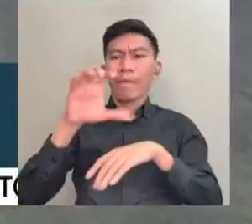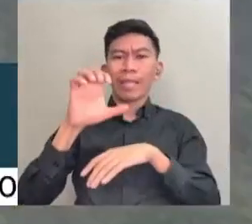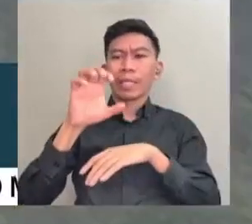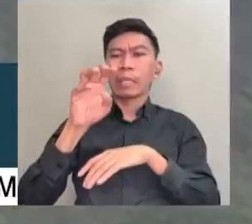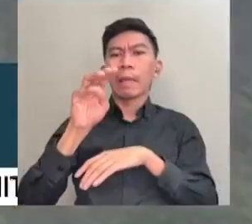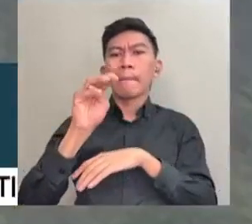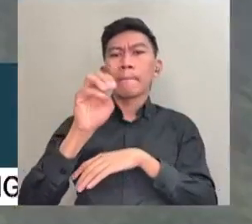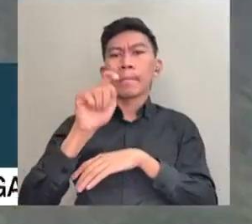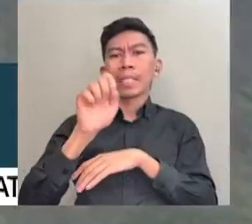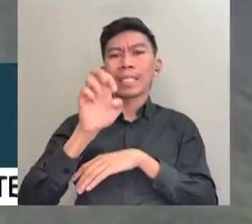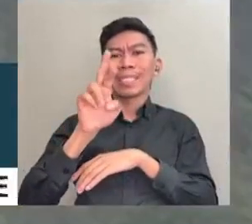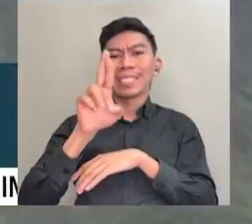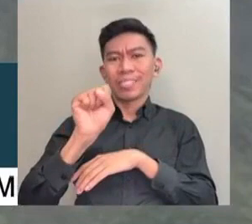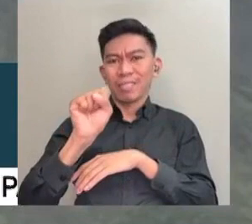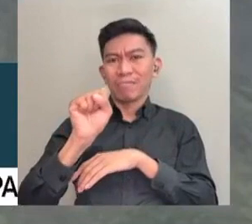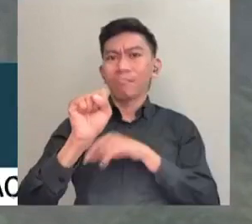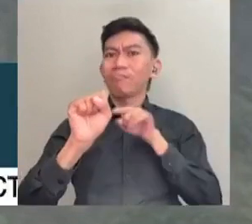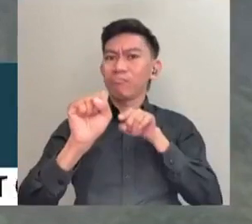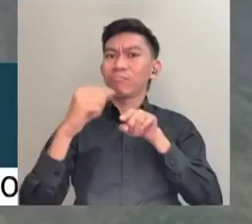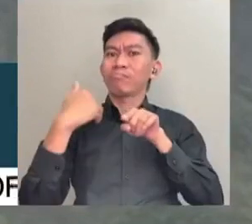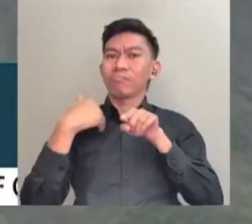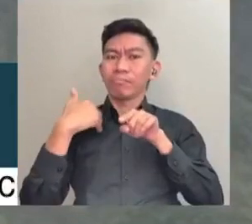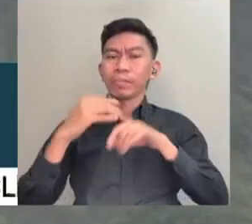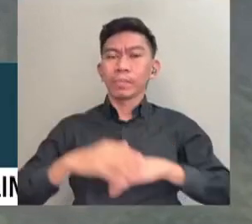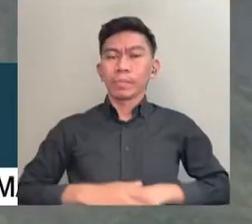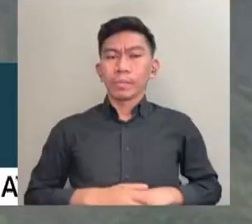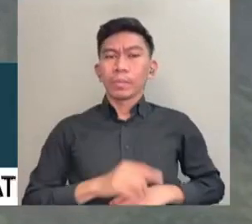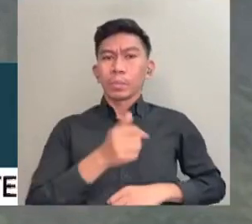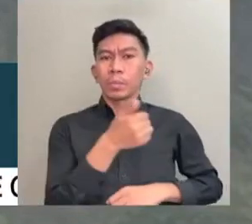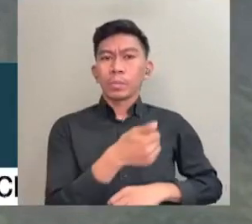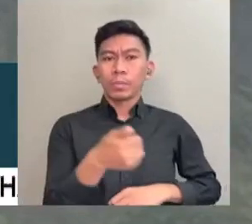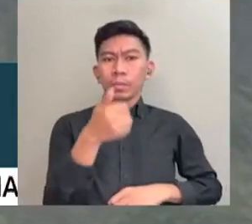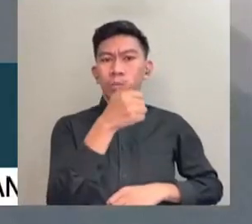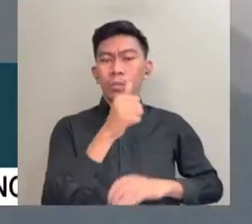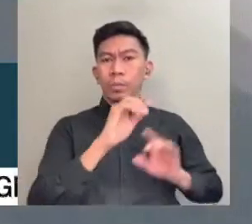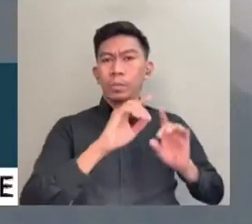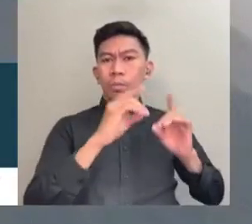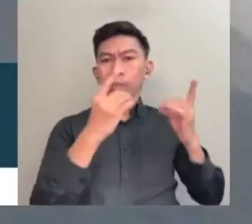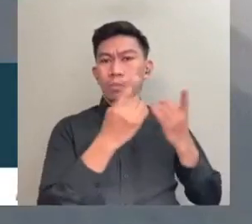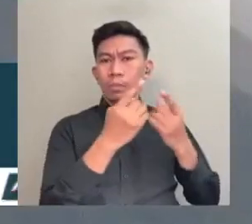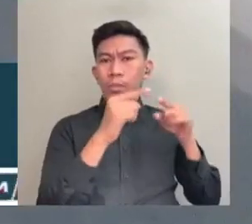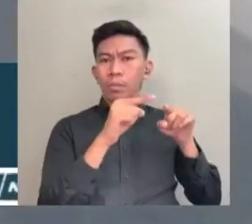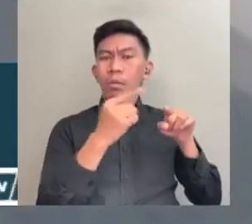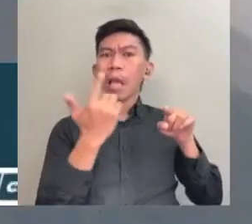Volcano Observatory resident volcanologist Dr. Paul Alani said the lava flow means that